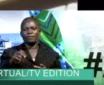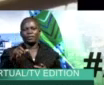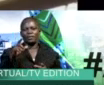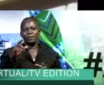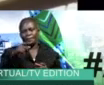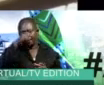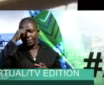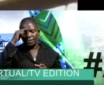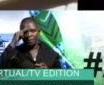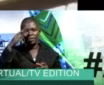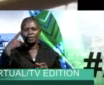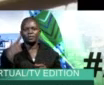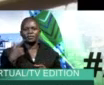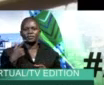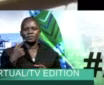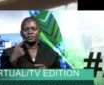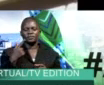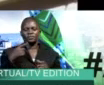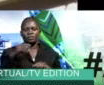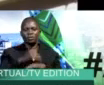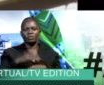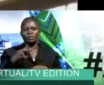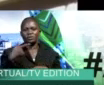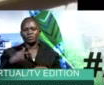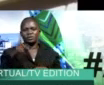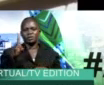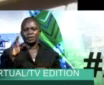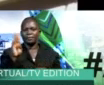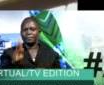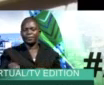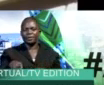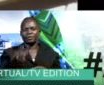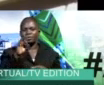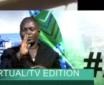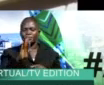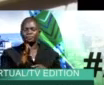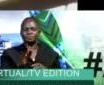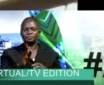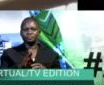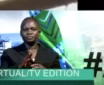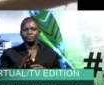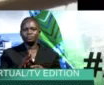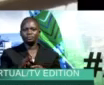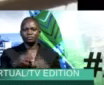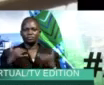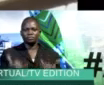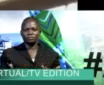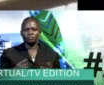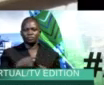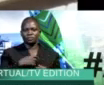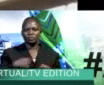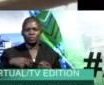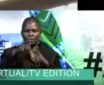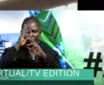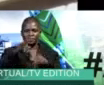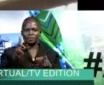LPG, because the spin-off effect on our GDP will be higher compared to when we export.